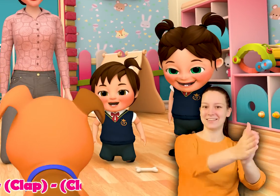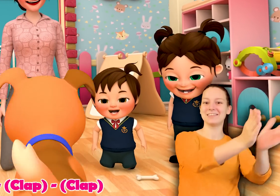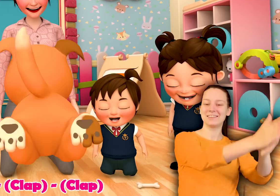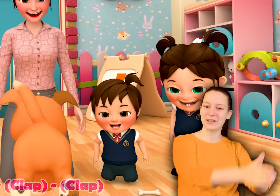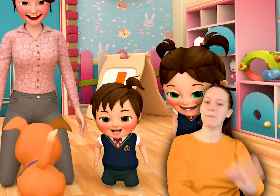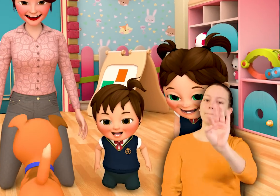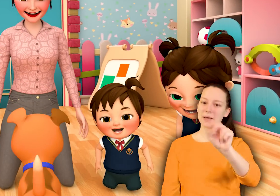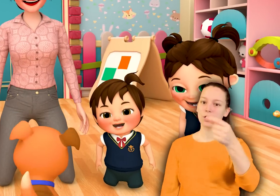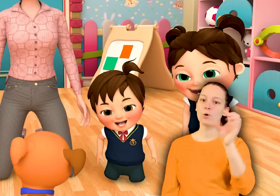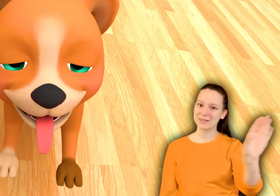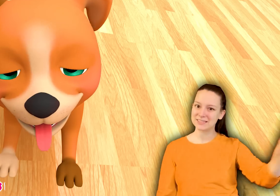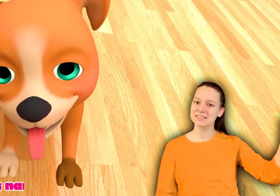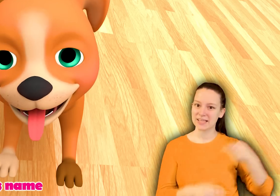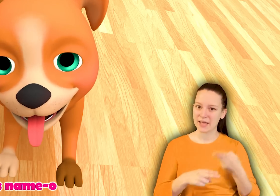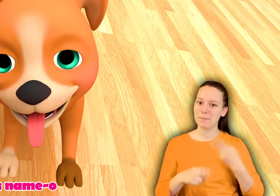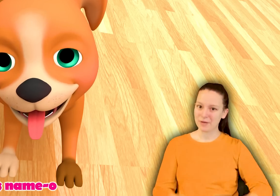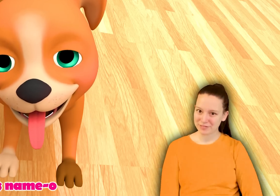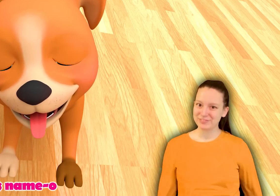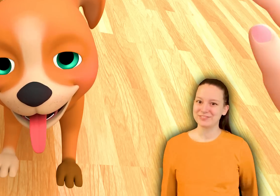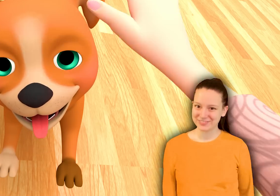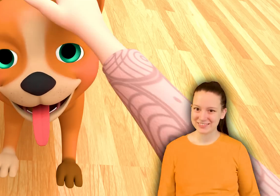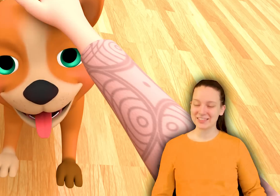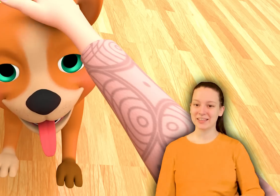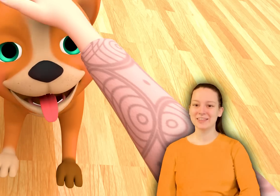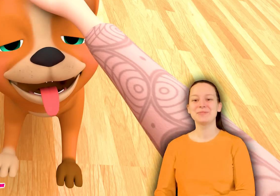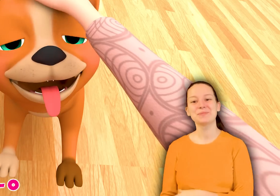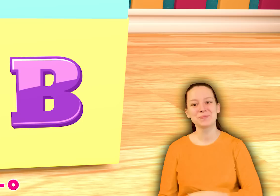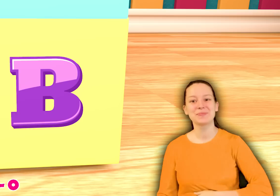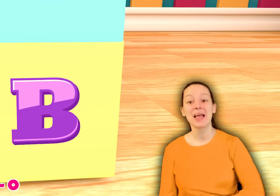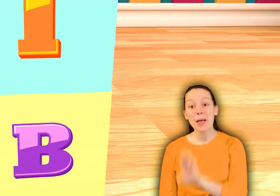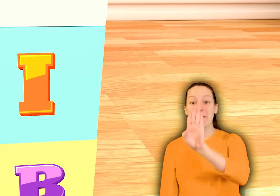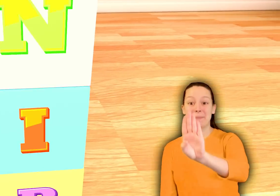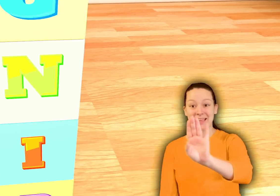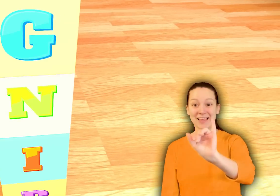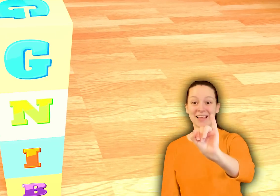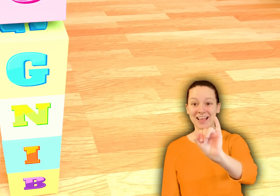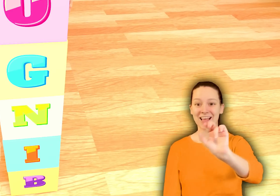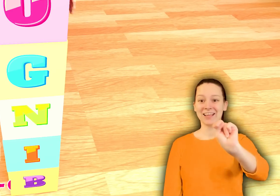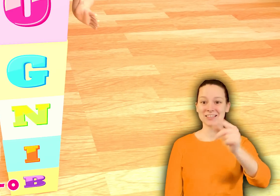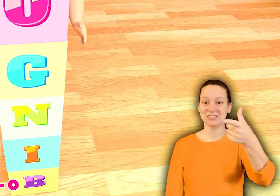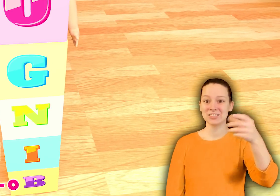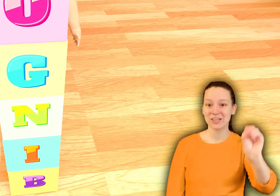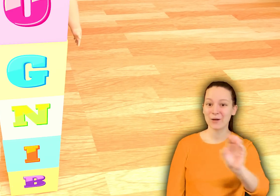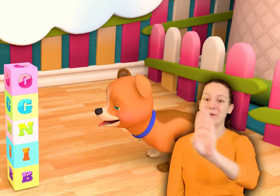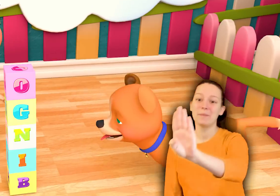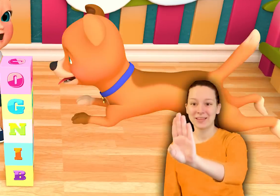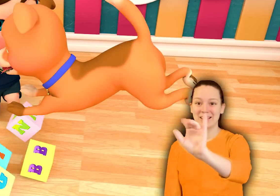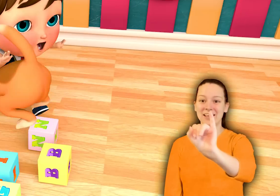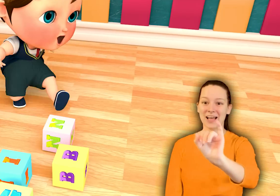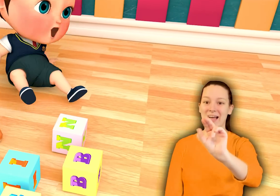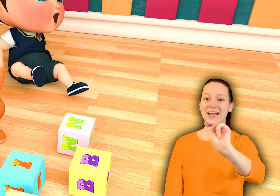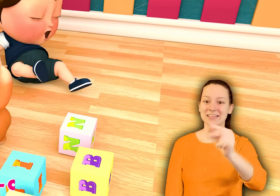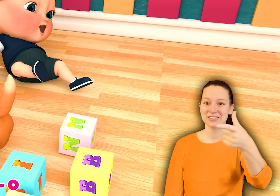oh and Bingo was his name o b i n g o b i n g o